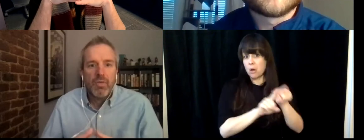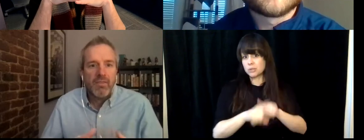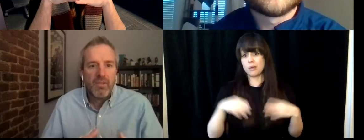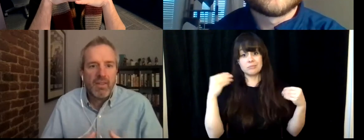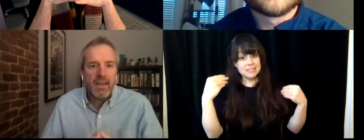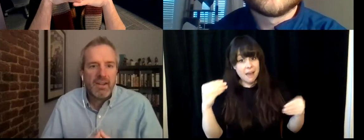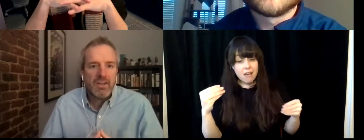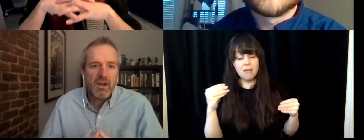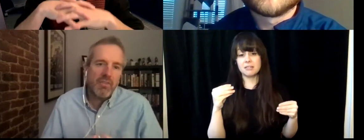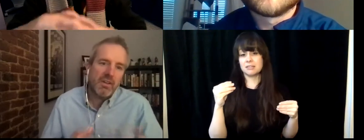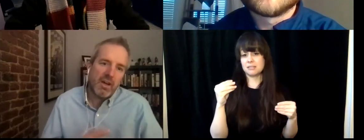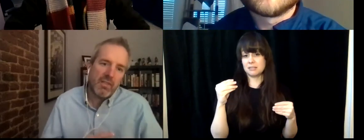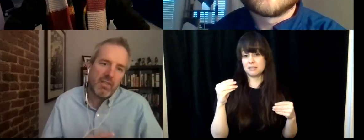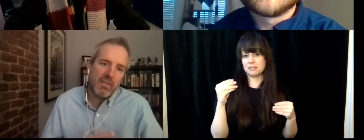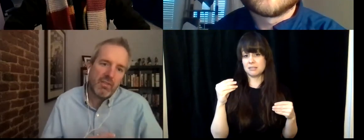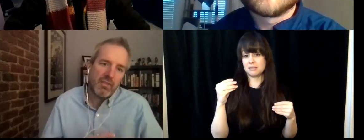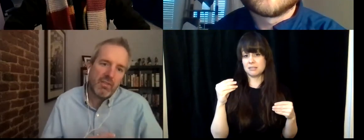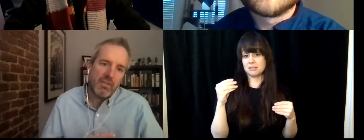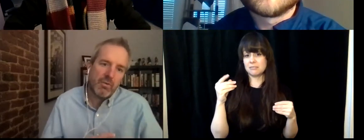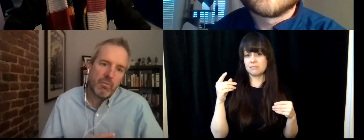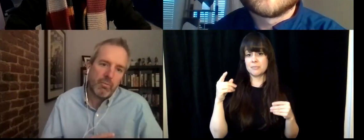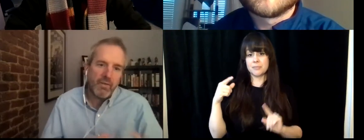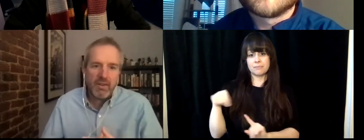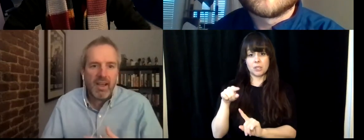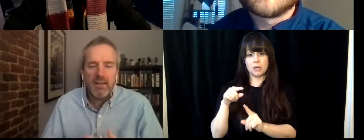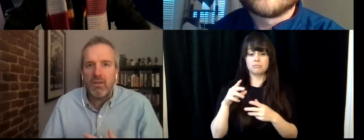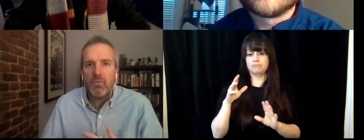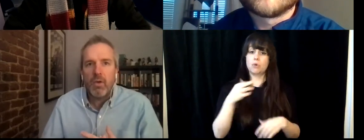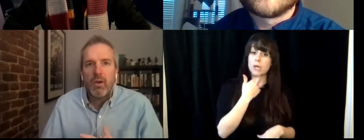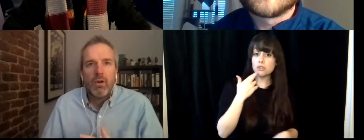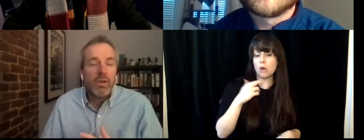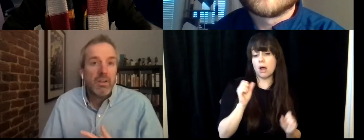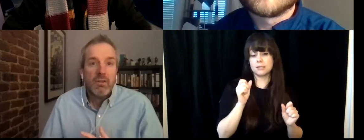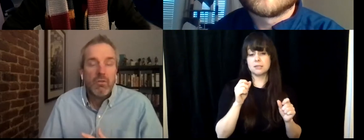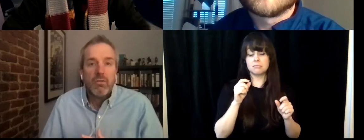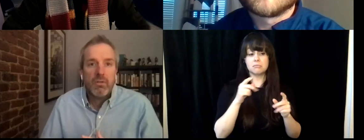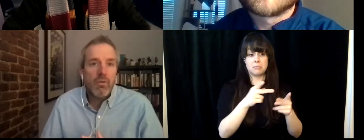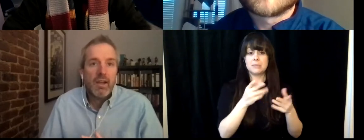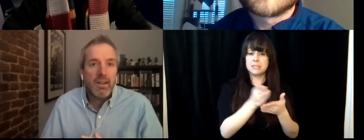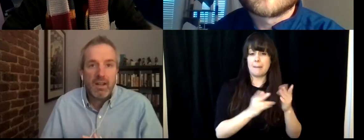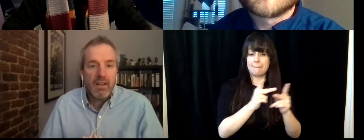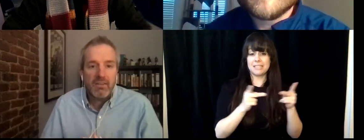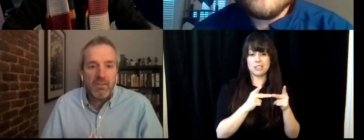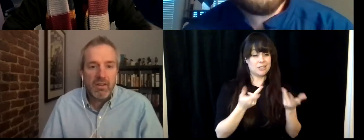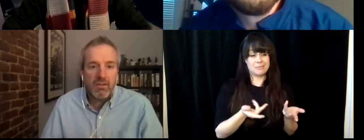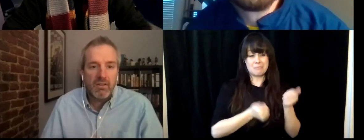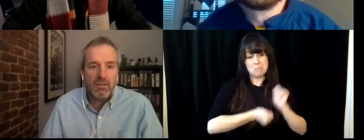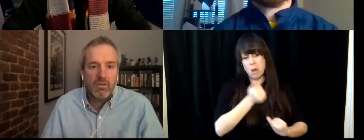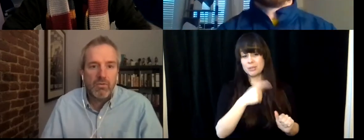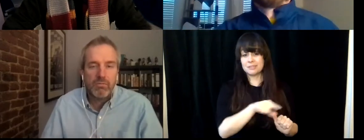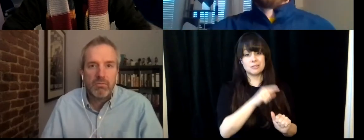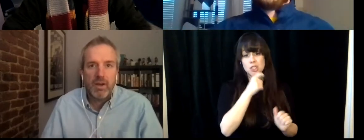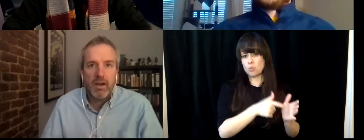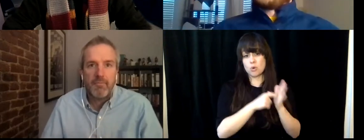know, things of that nature on the restaurant side, you know, really you do not need a college degree to